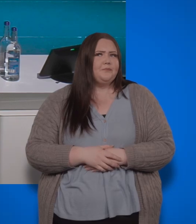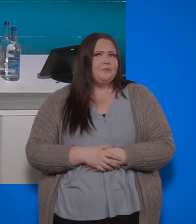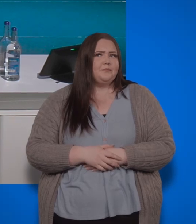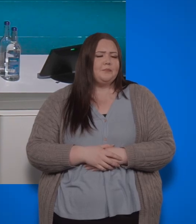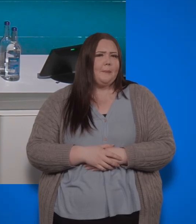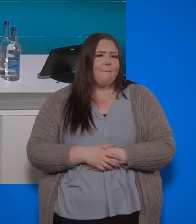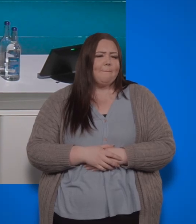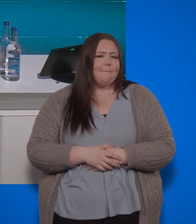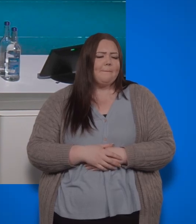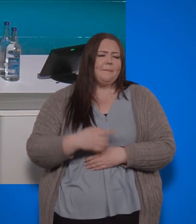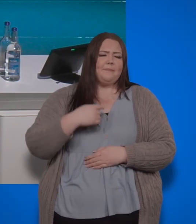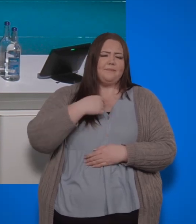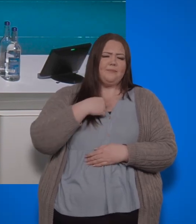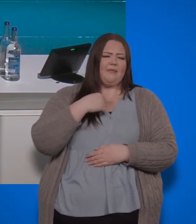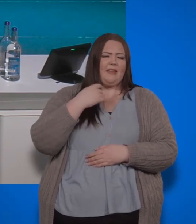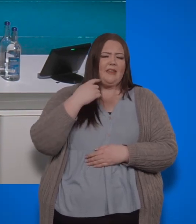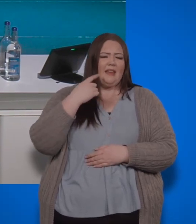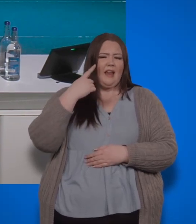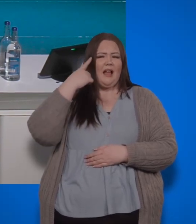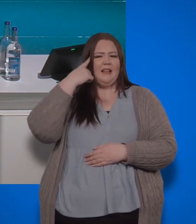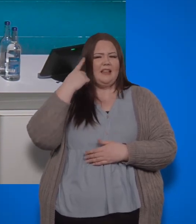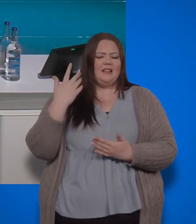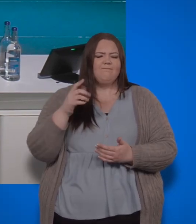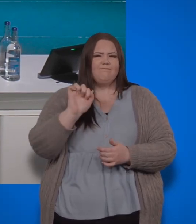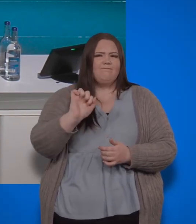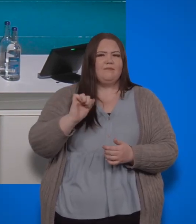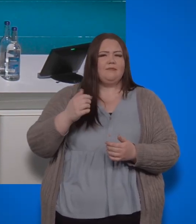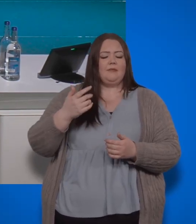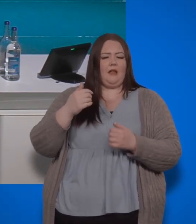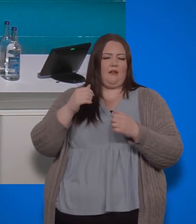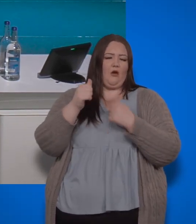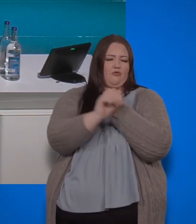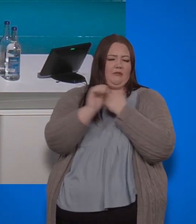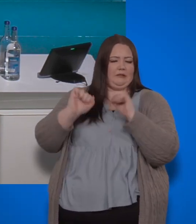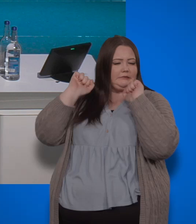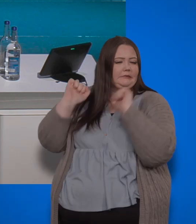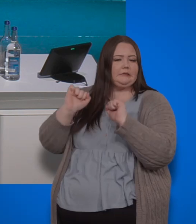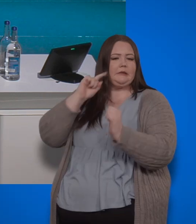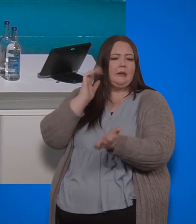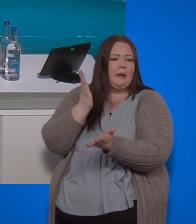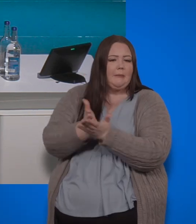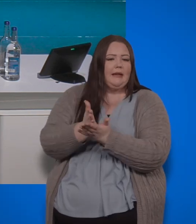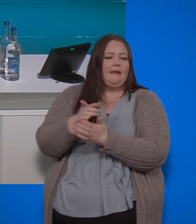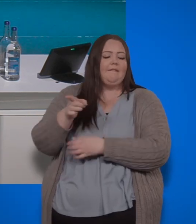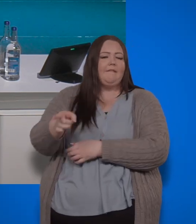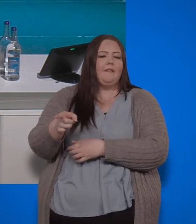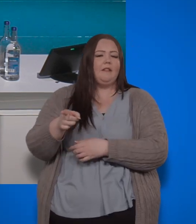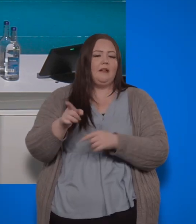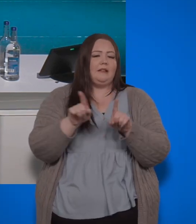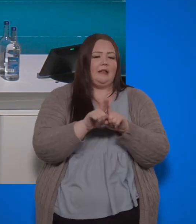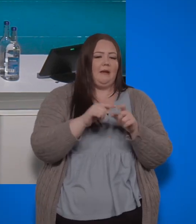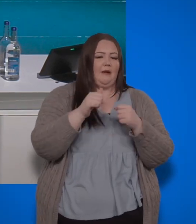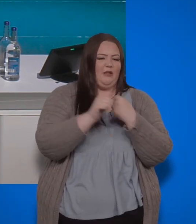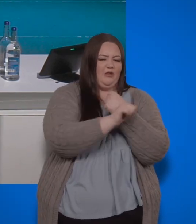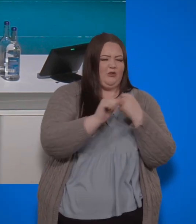me, as what I would think of as a fairly orthodox, historic Christian, believing the same